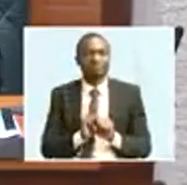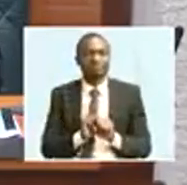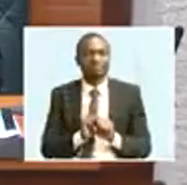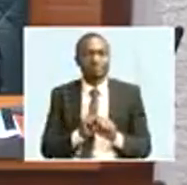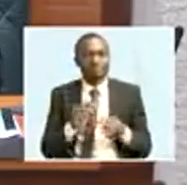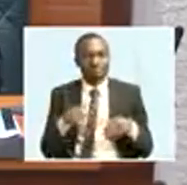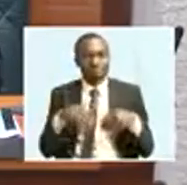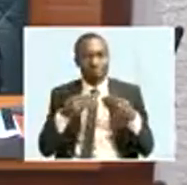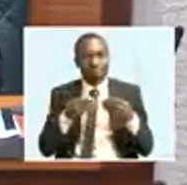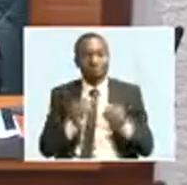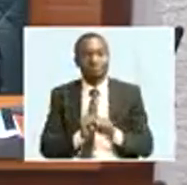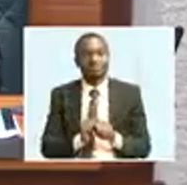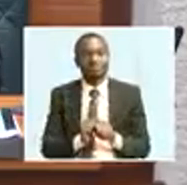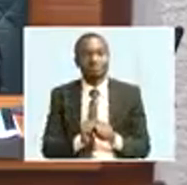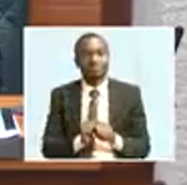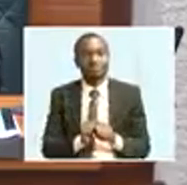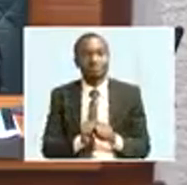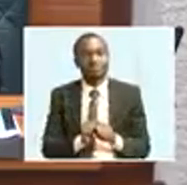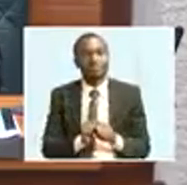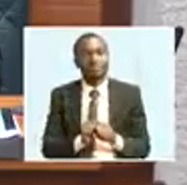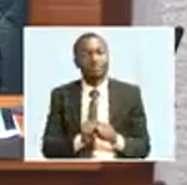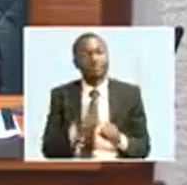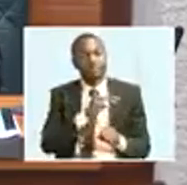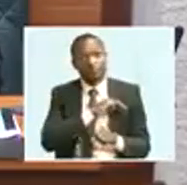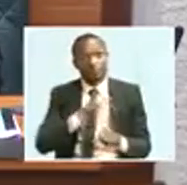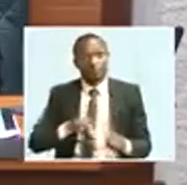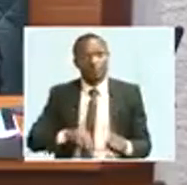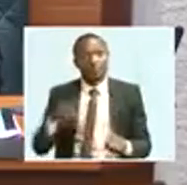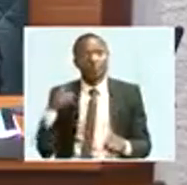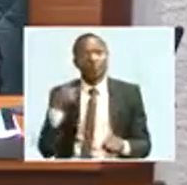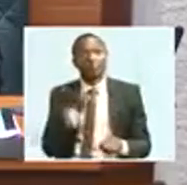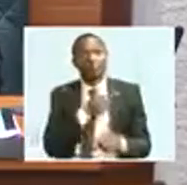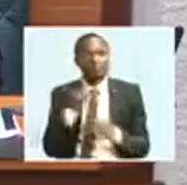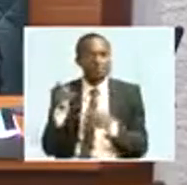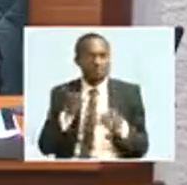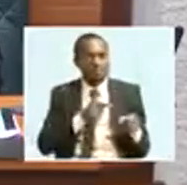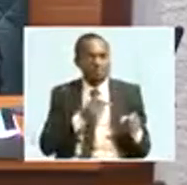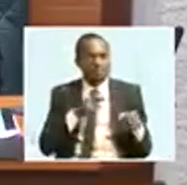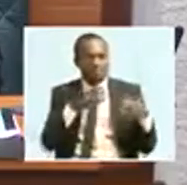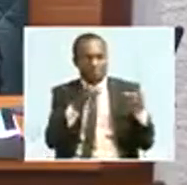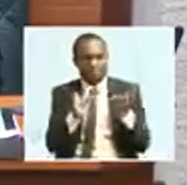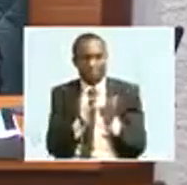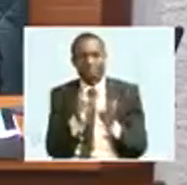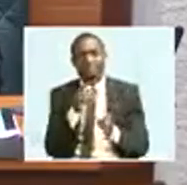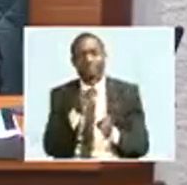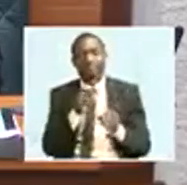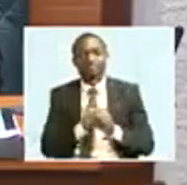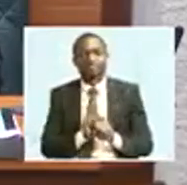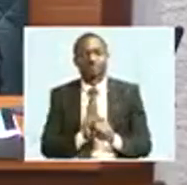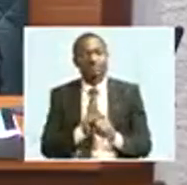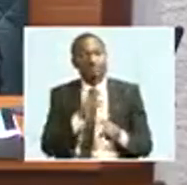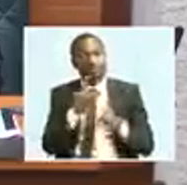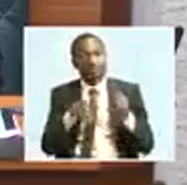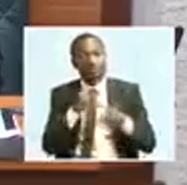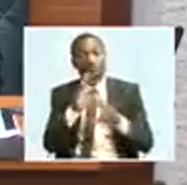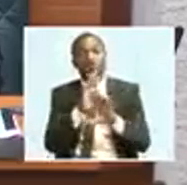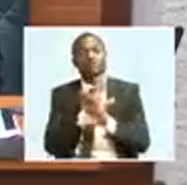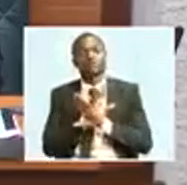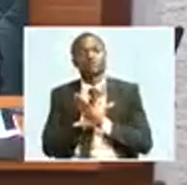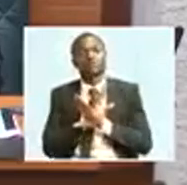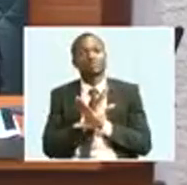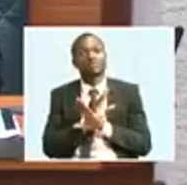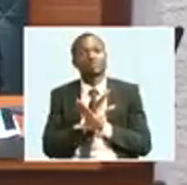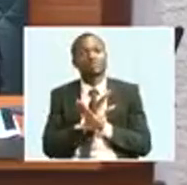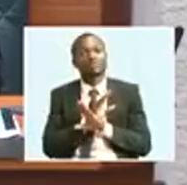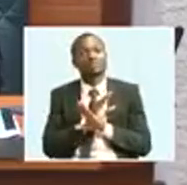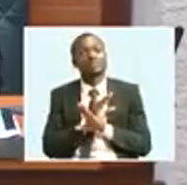can be provided. And also, being the Member of Parliament coming from that constituency, I think the people of Zambia expect more.